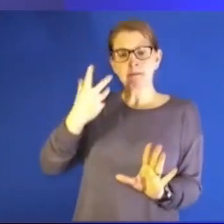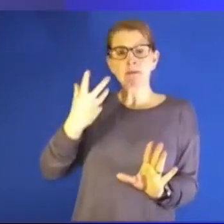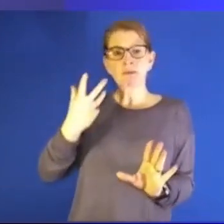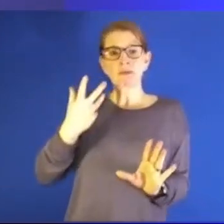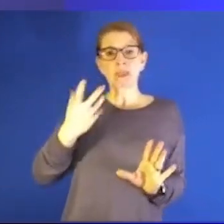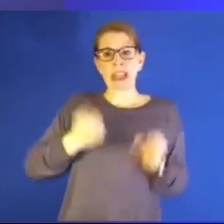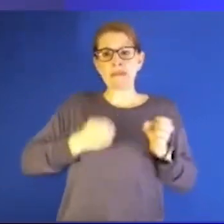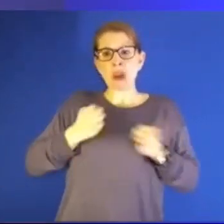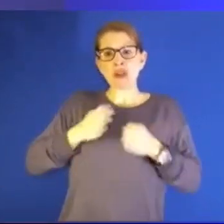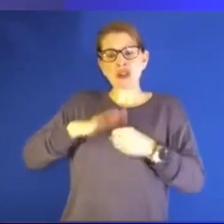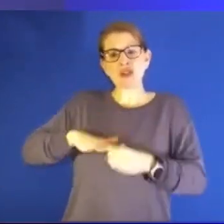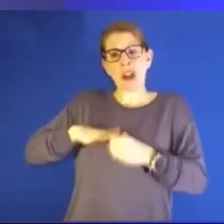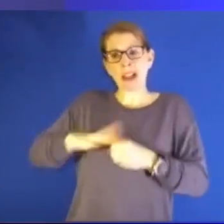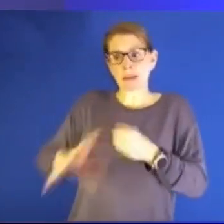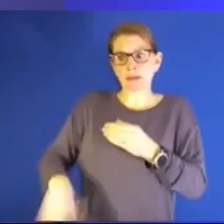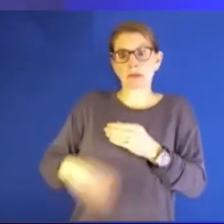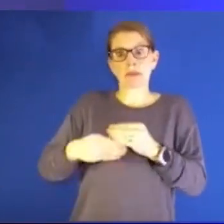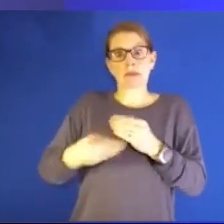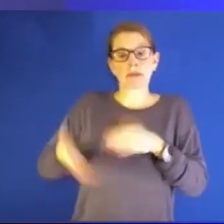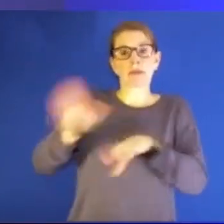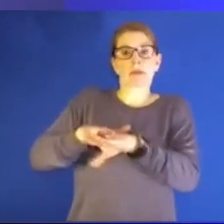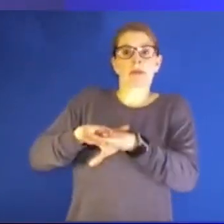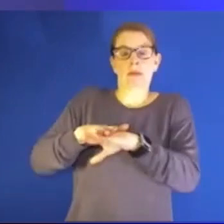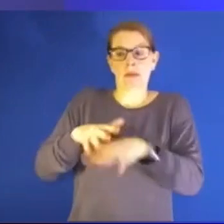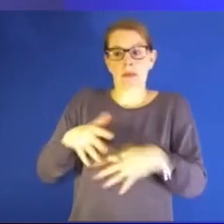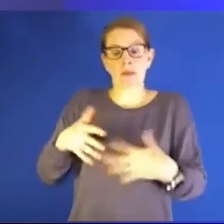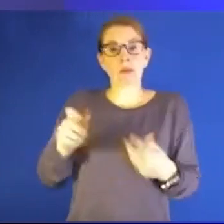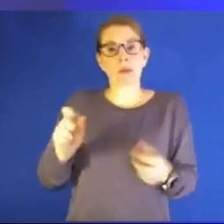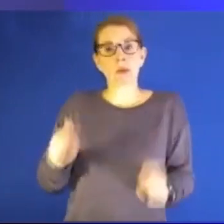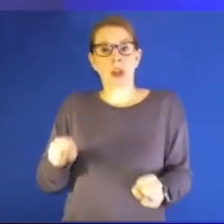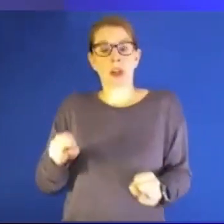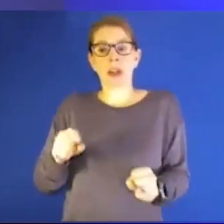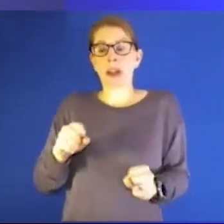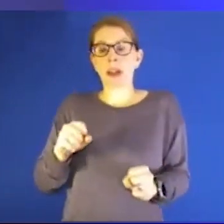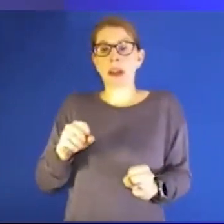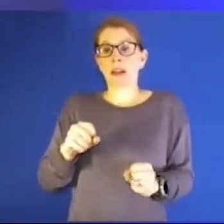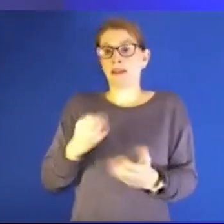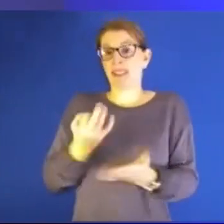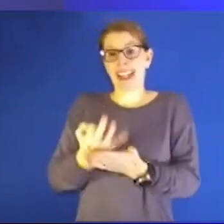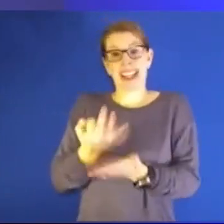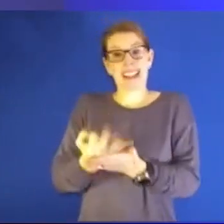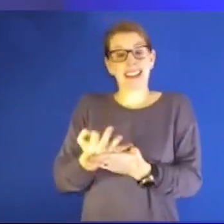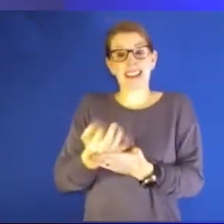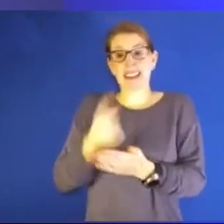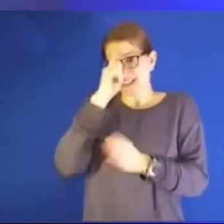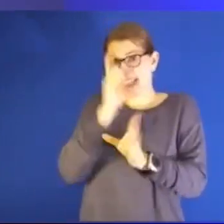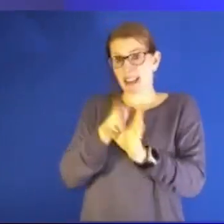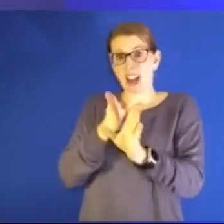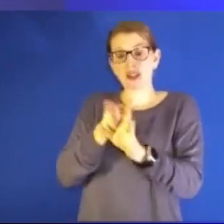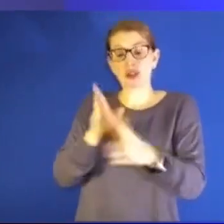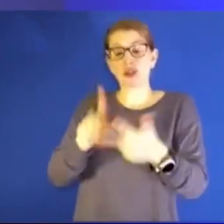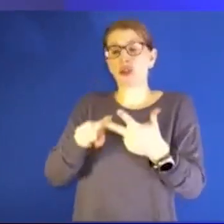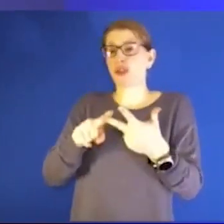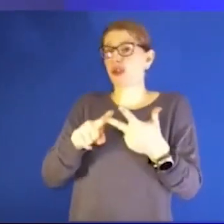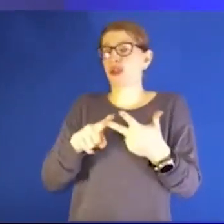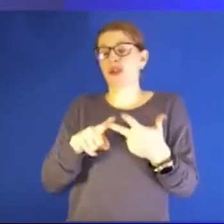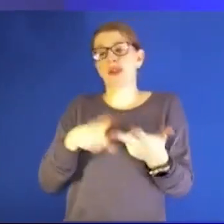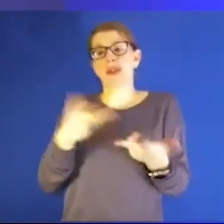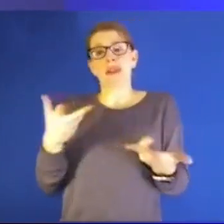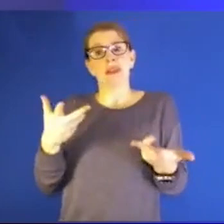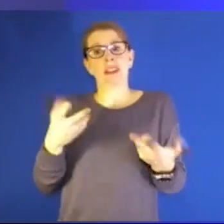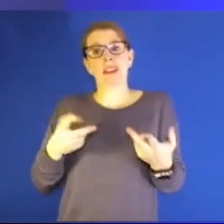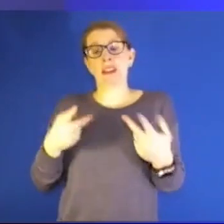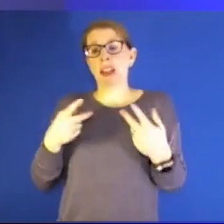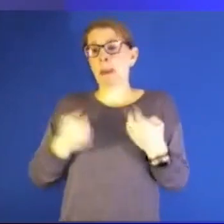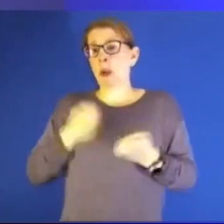stressor, or whatever that psychological stressor, or even financial stressors. All of these things can contribute, and just explaining